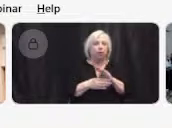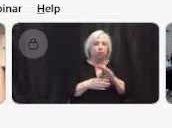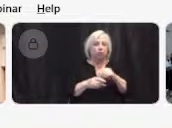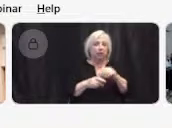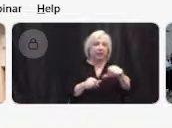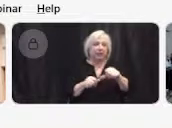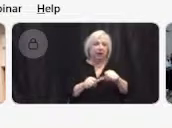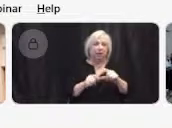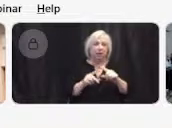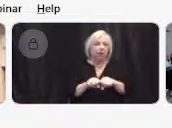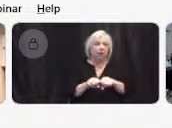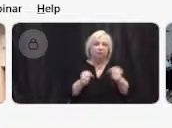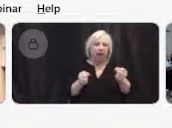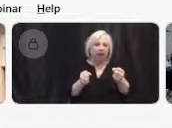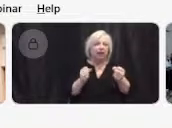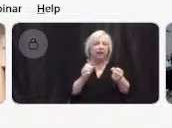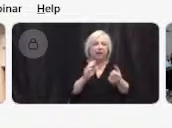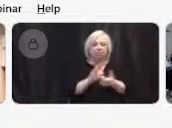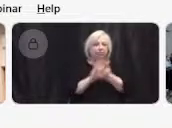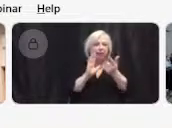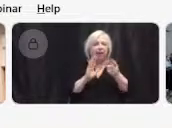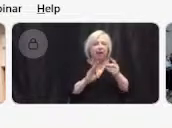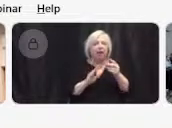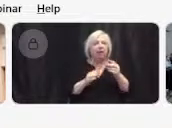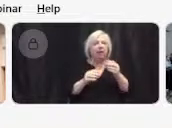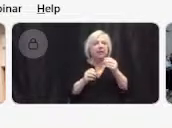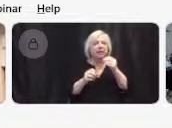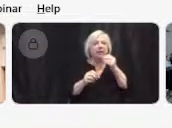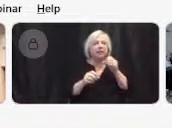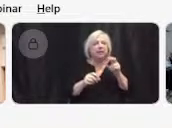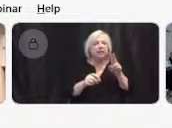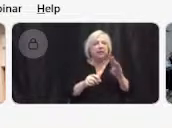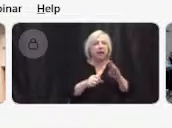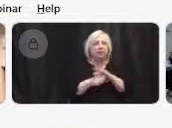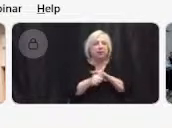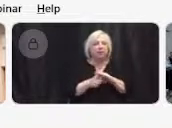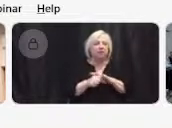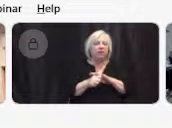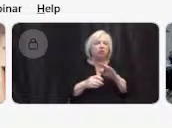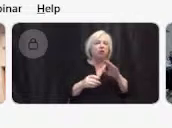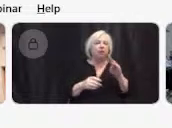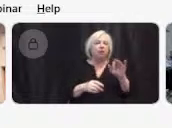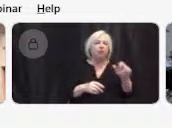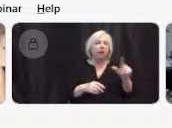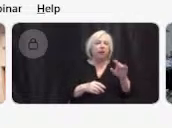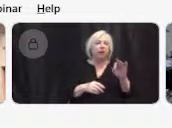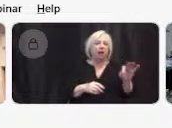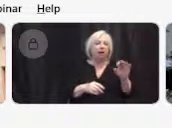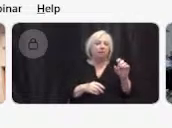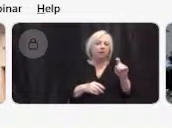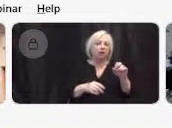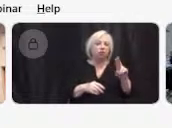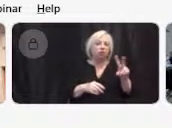would be a violation of the subdivision bill of assurance, and therefore staff recommends denial of the PDC zoning